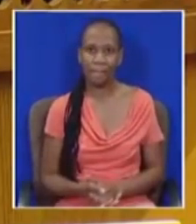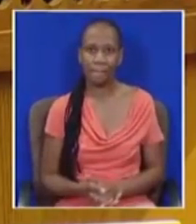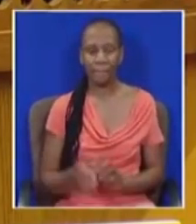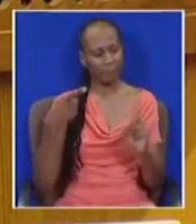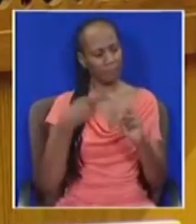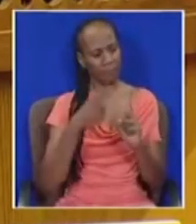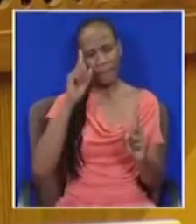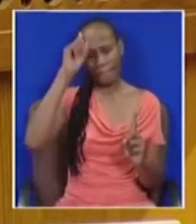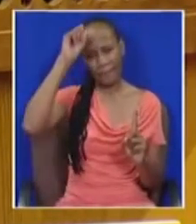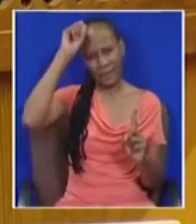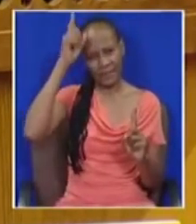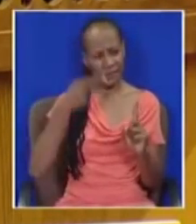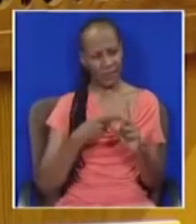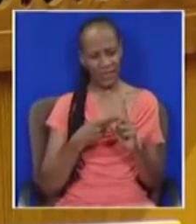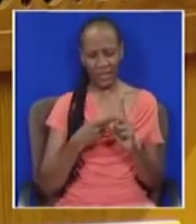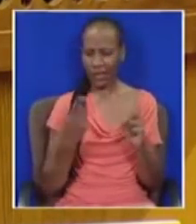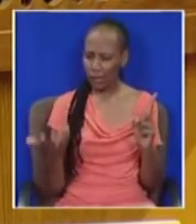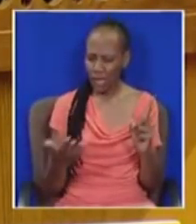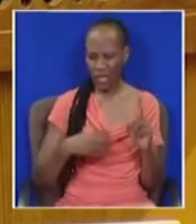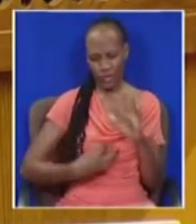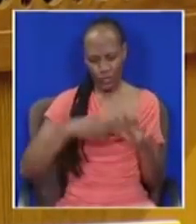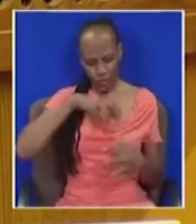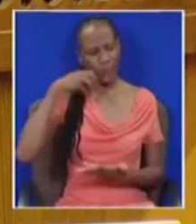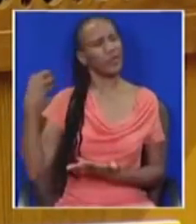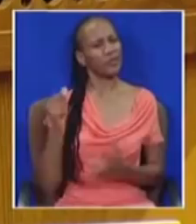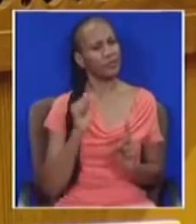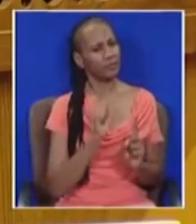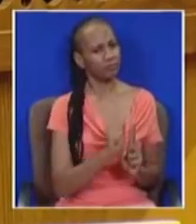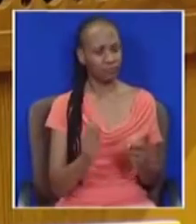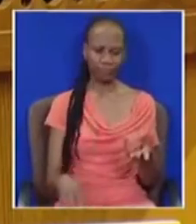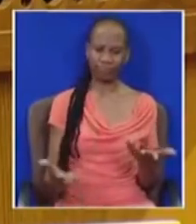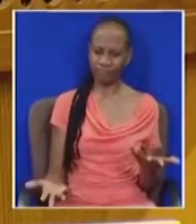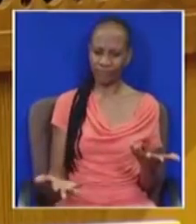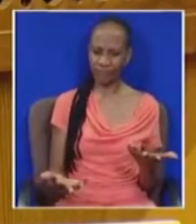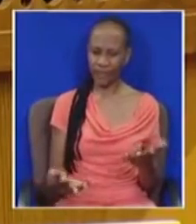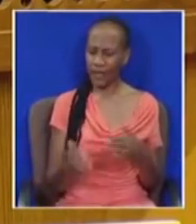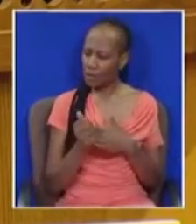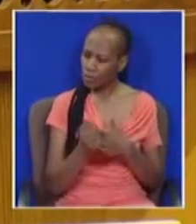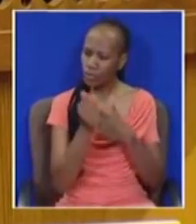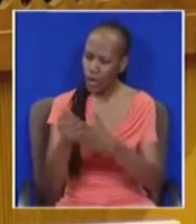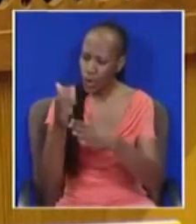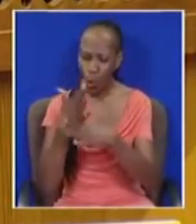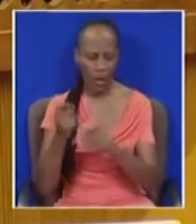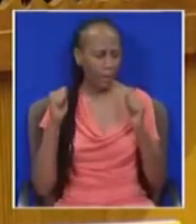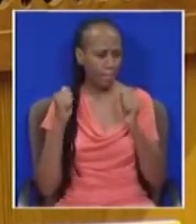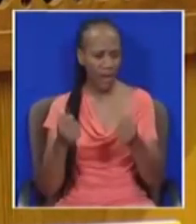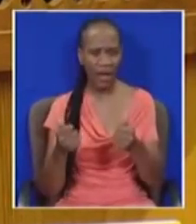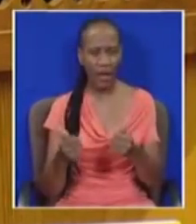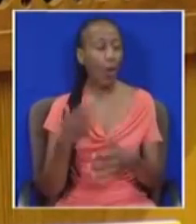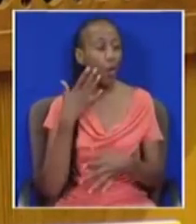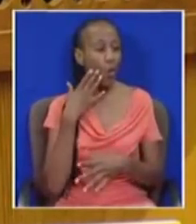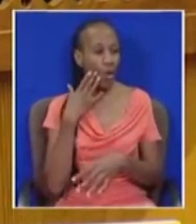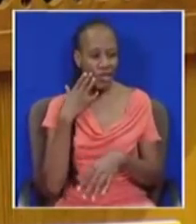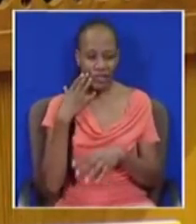Nelson Mandela's generosity of spirit and his extraordinary leadership when faced with